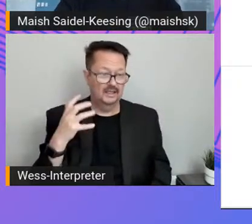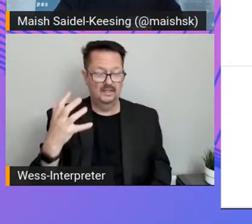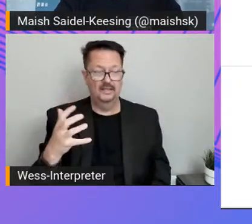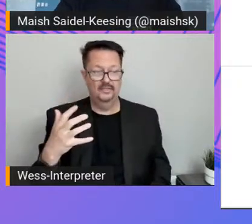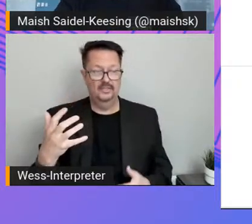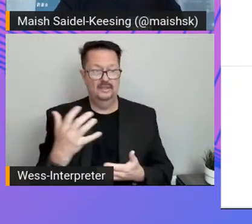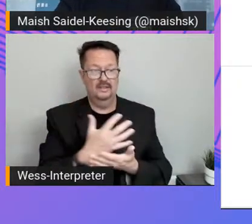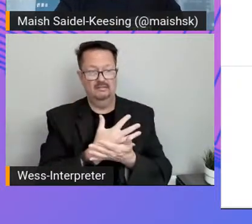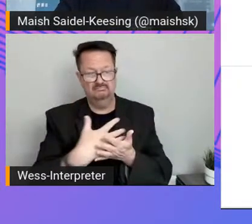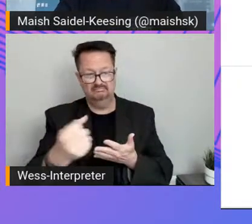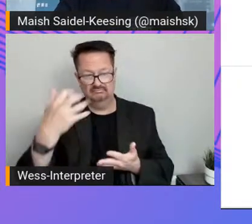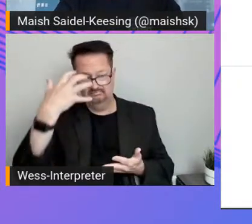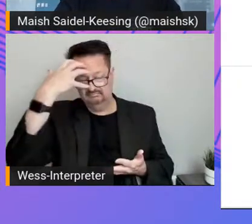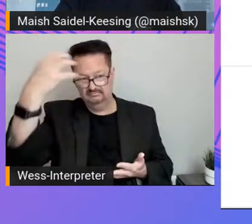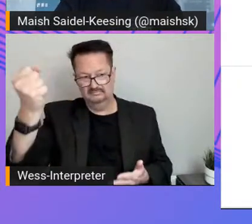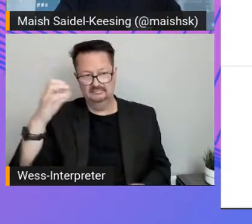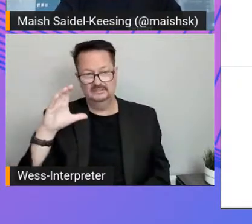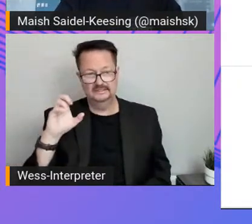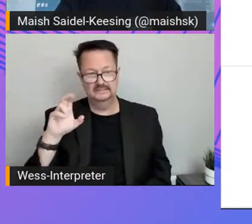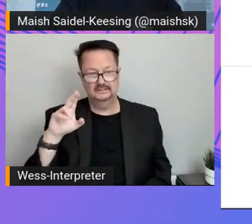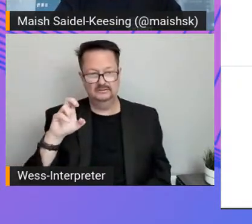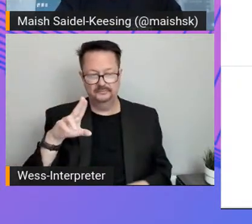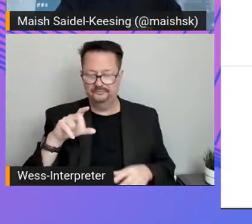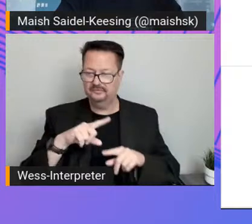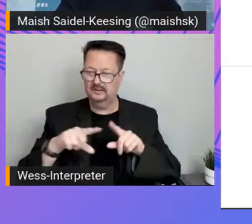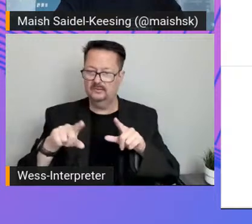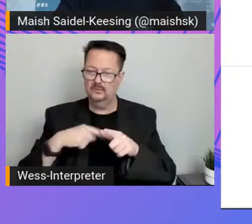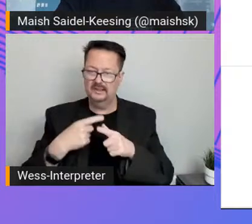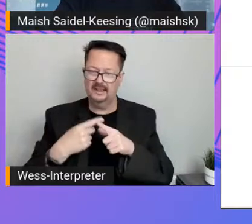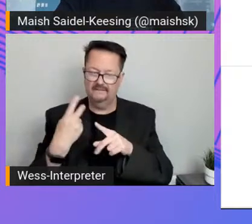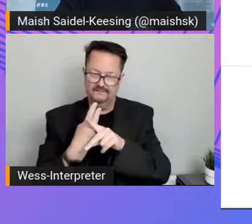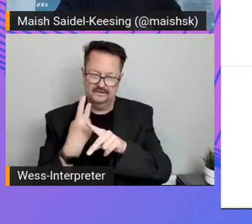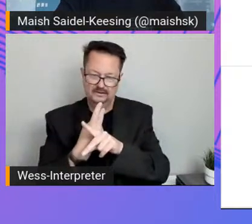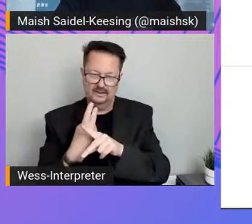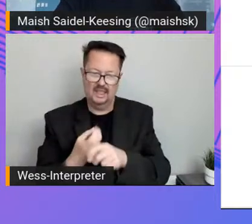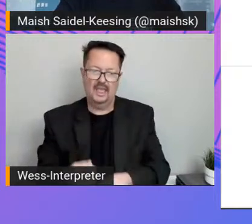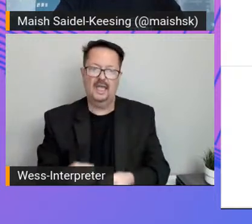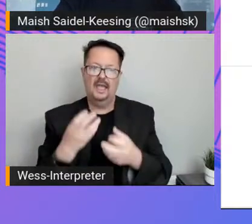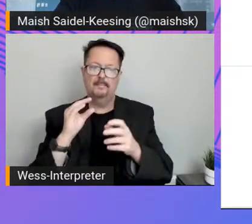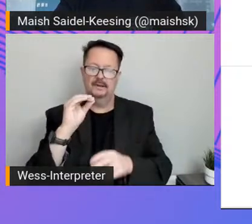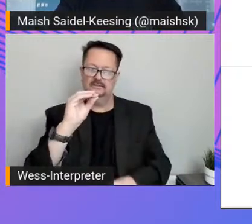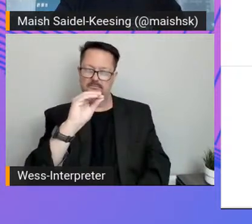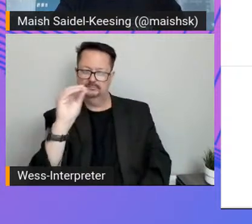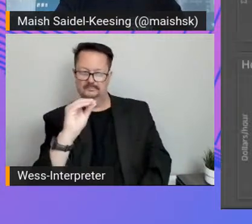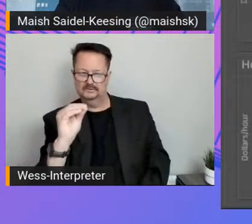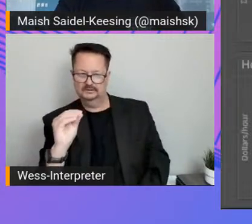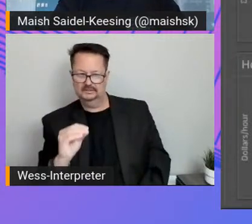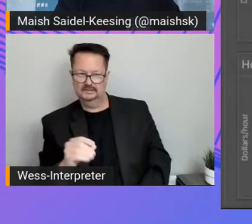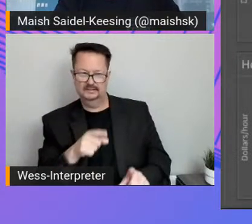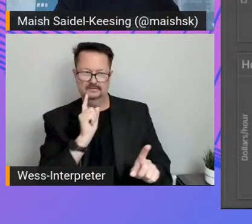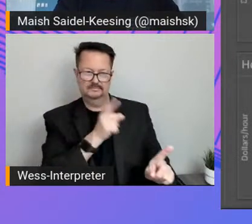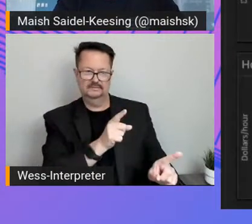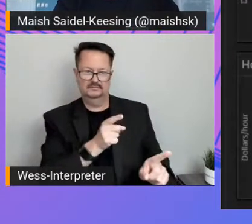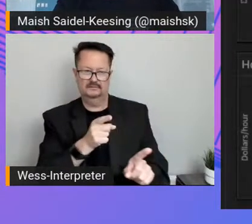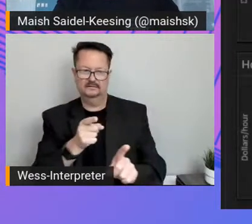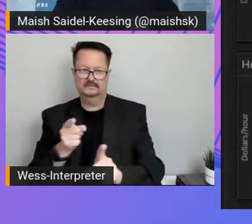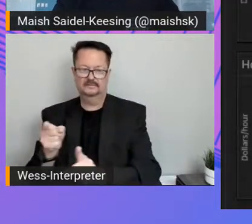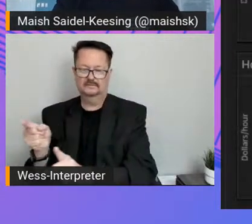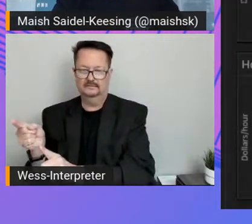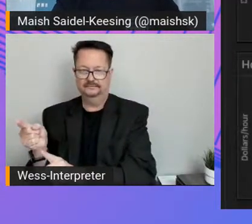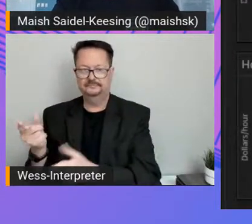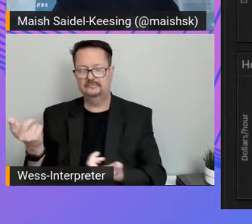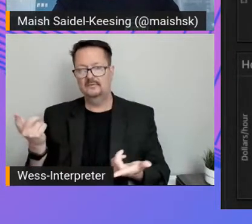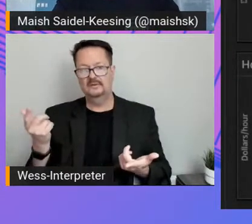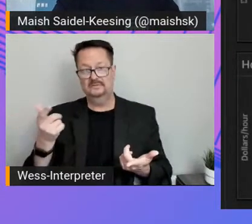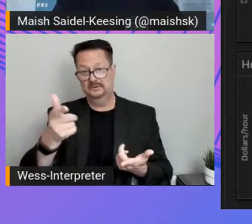can then infer what percentage of the actual spend can be attributed to that service. And so we